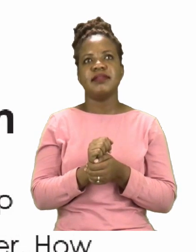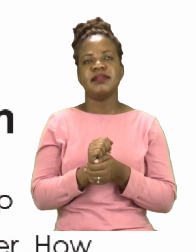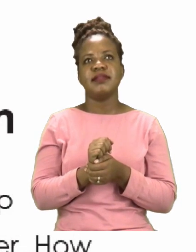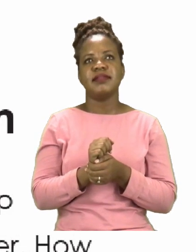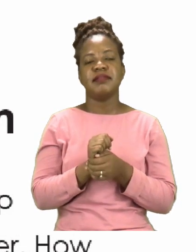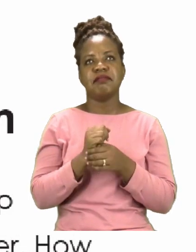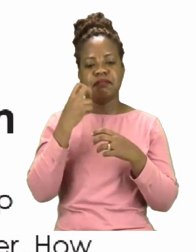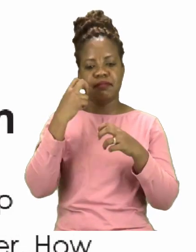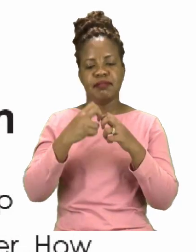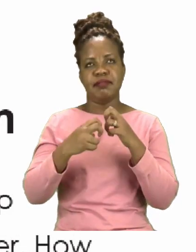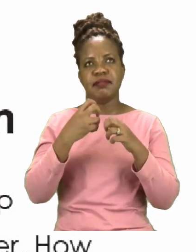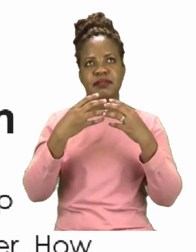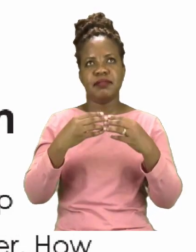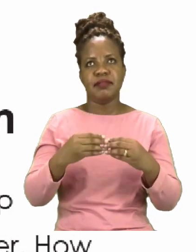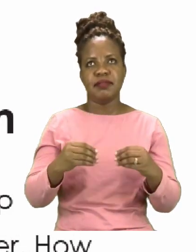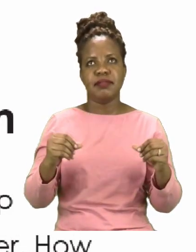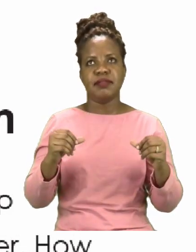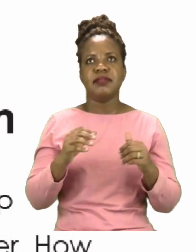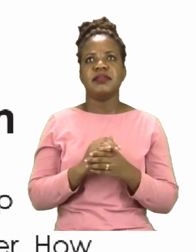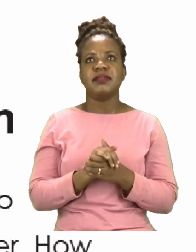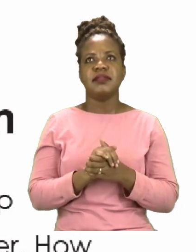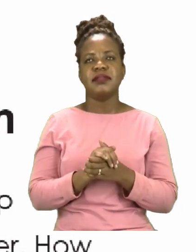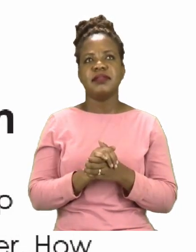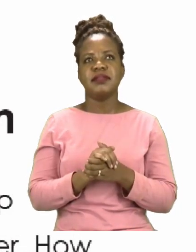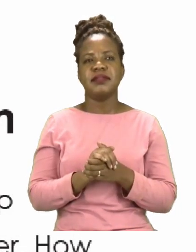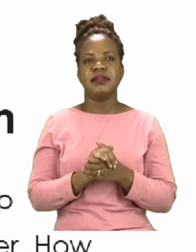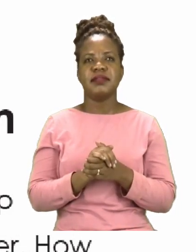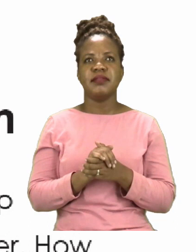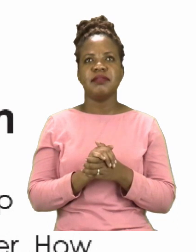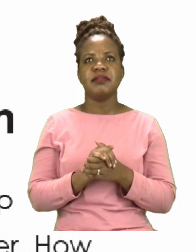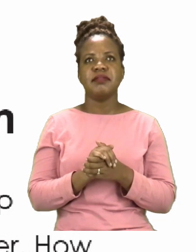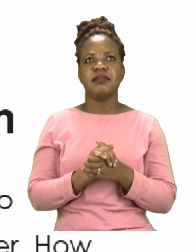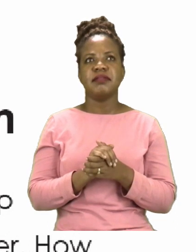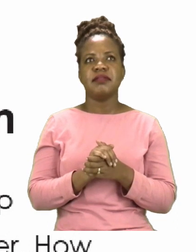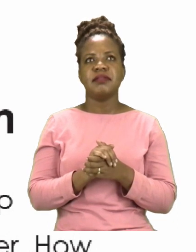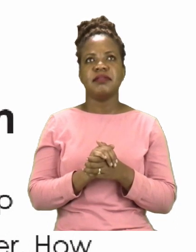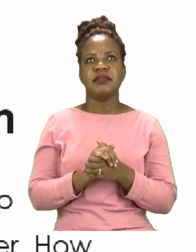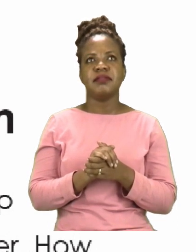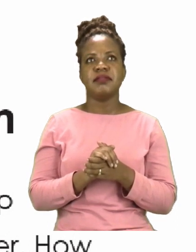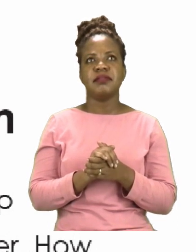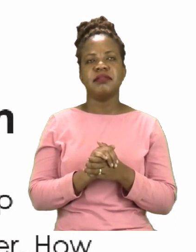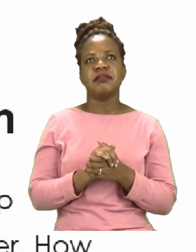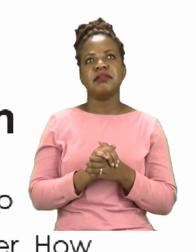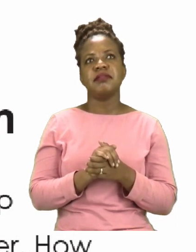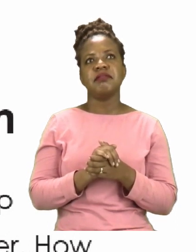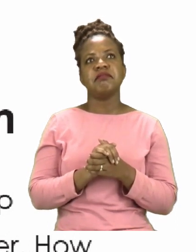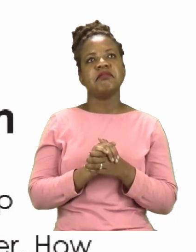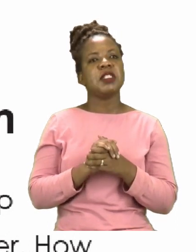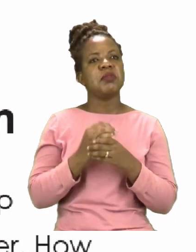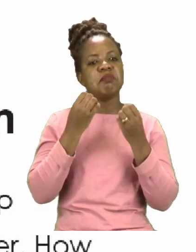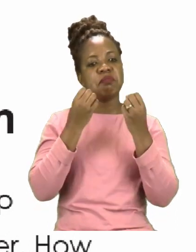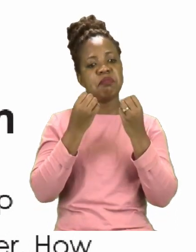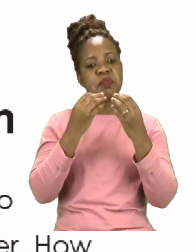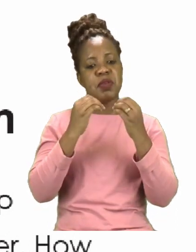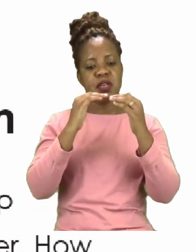some problem-solving sums. Now, these ones are multi-step, which means that we